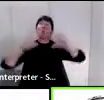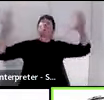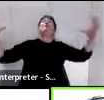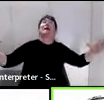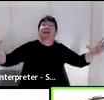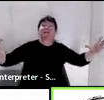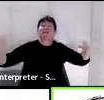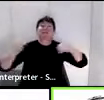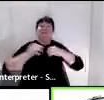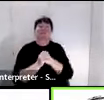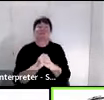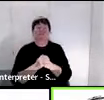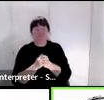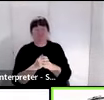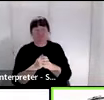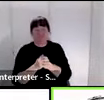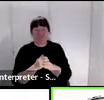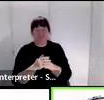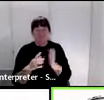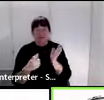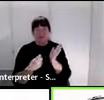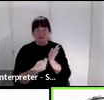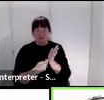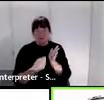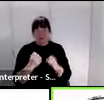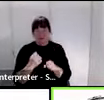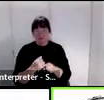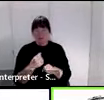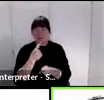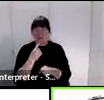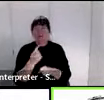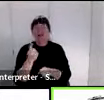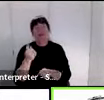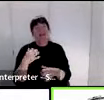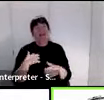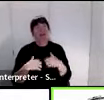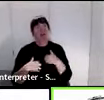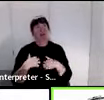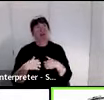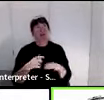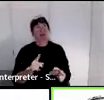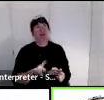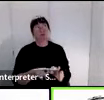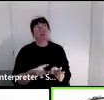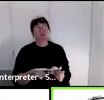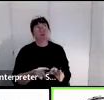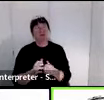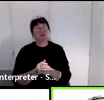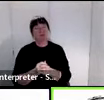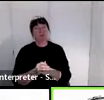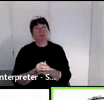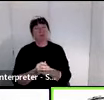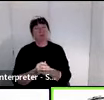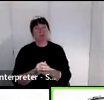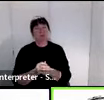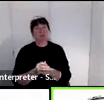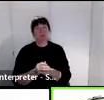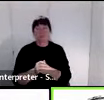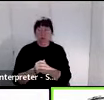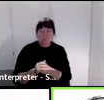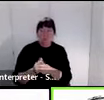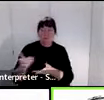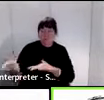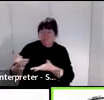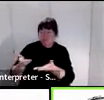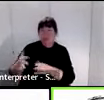I think that's a really interesting question, because when I talk with, when we listen to what disabled people